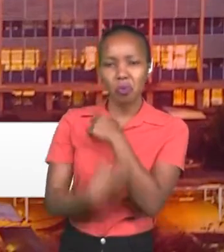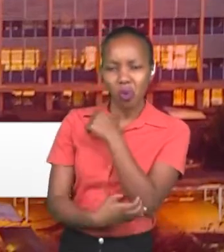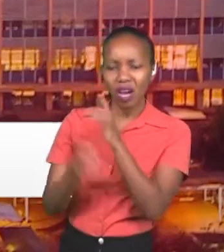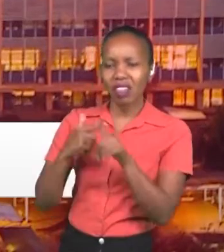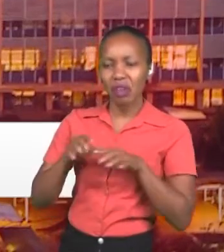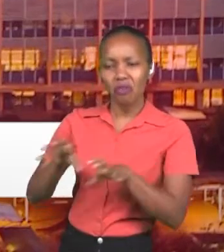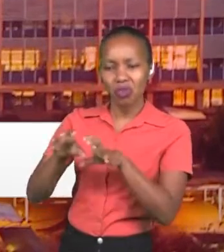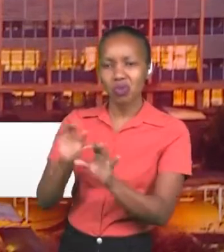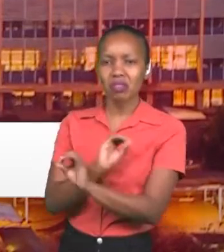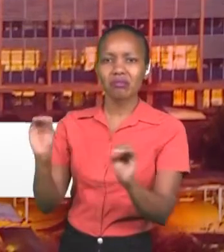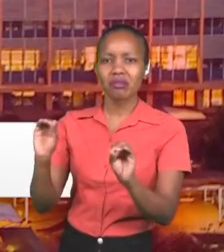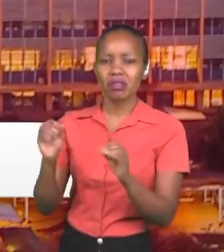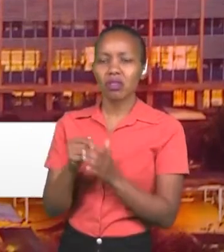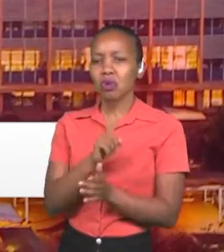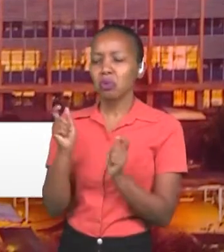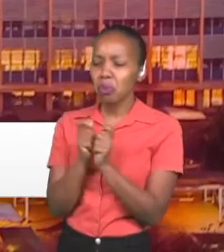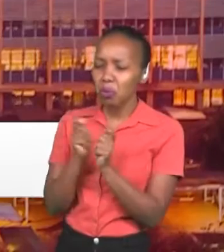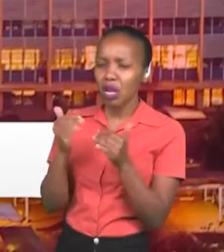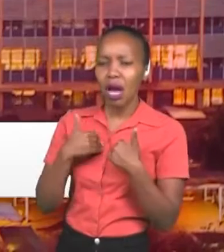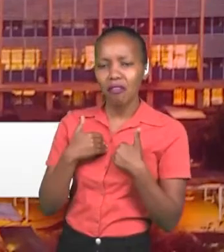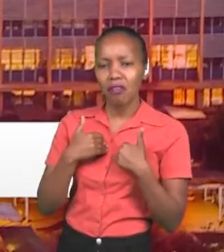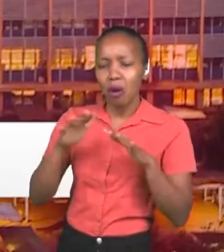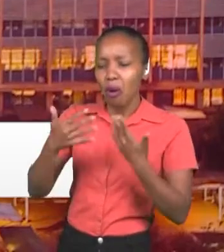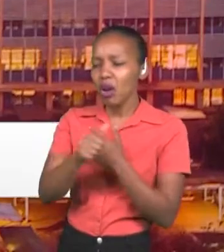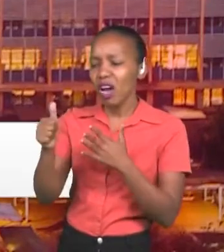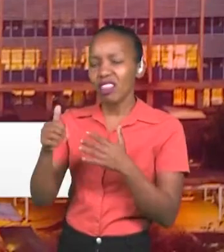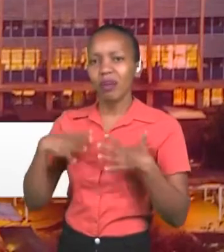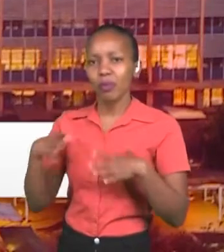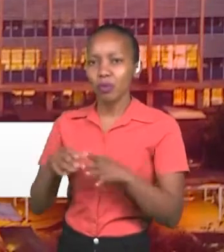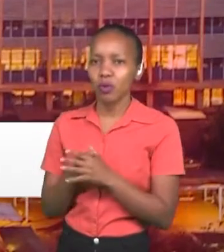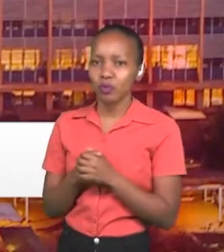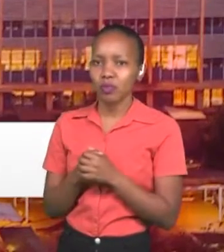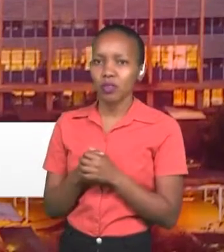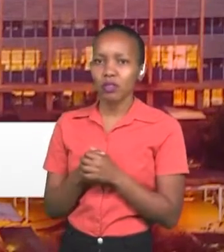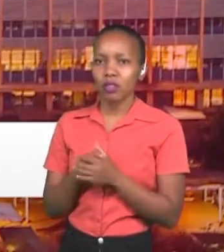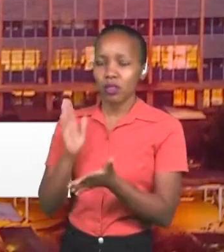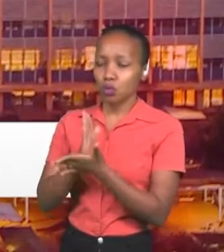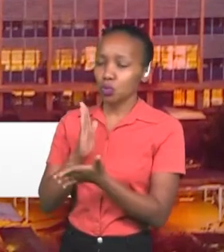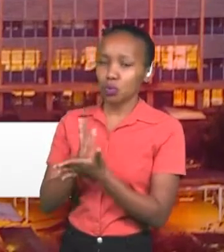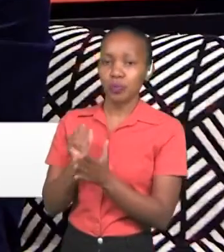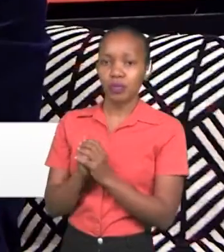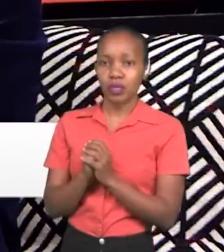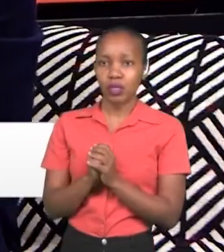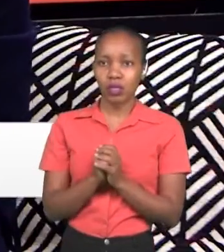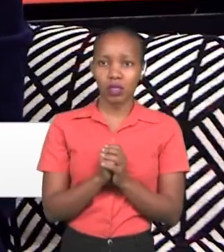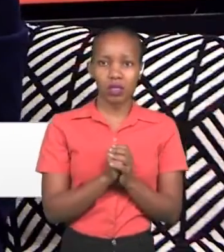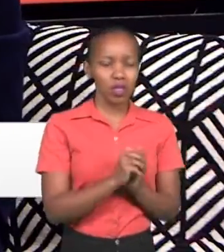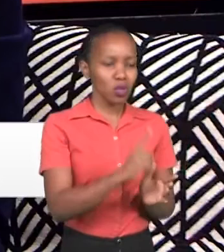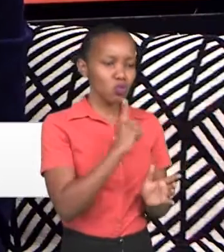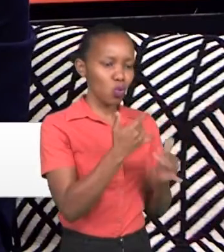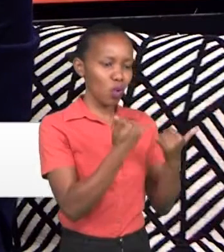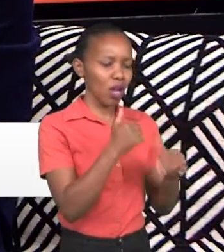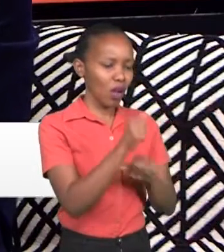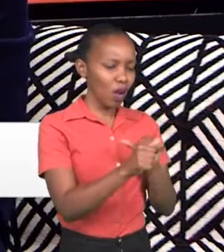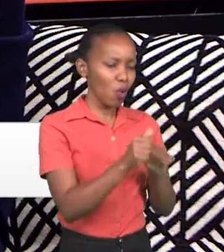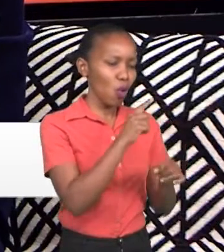Up hurting yourself, okay. hurting the people around you, mm-hmm. and it's just a vicious cycle. Yeah, yeah. yeah. It's to the rejection.